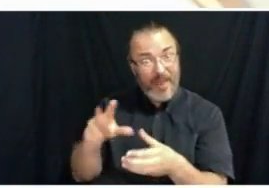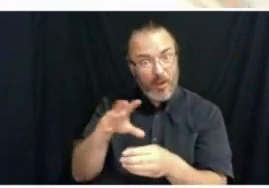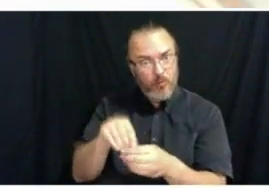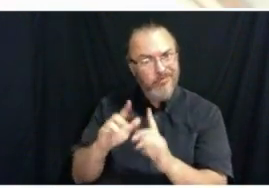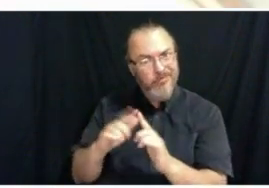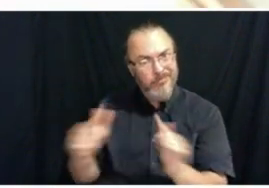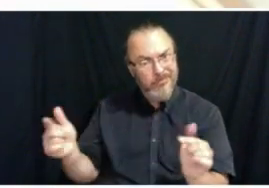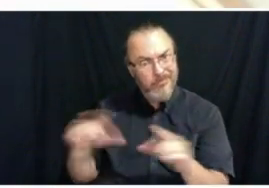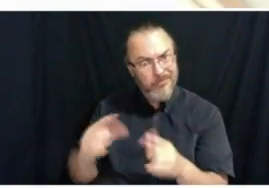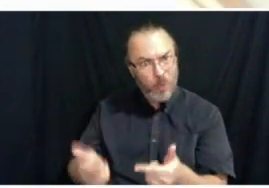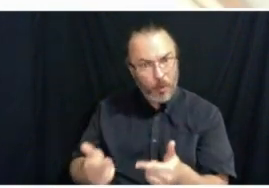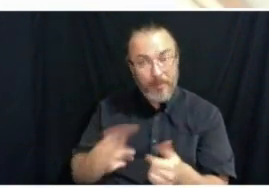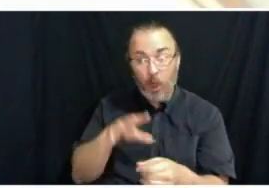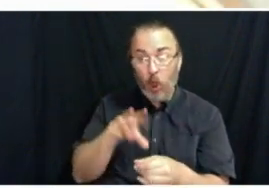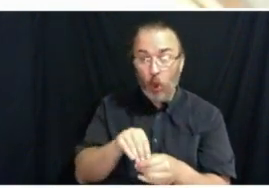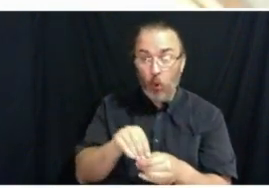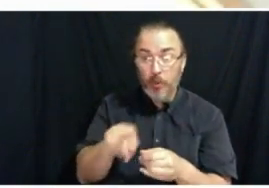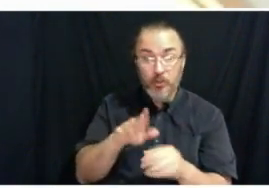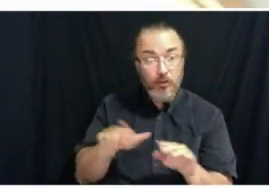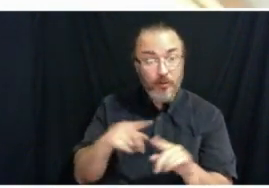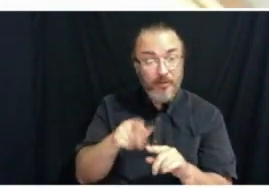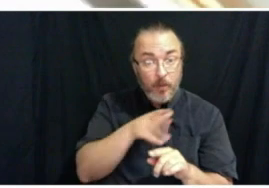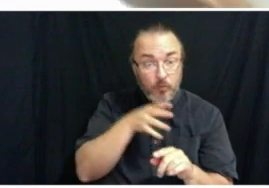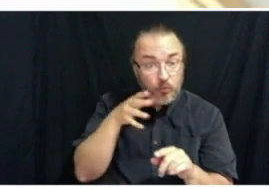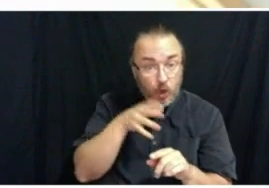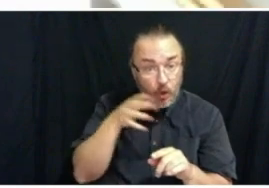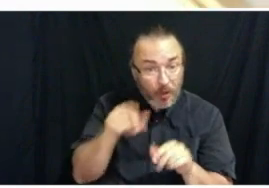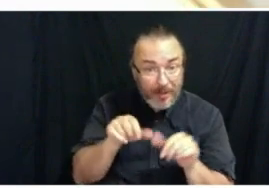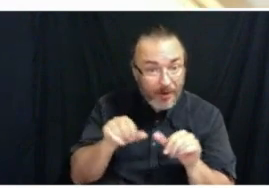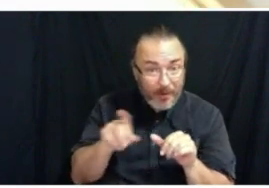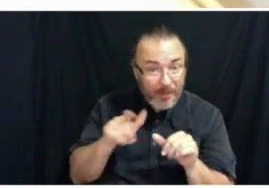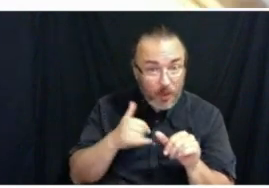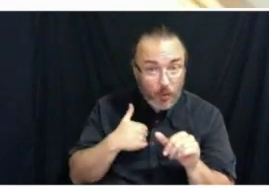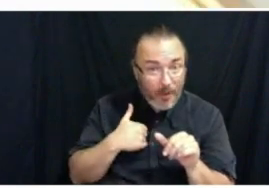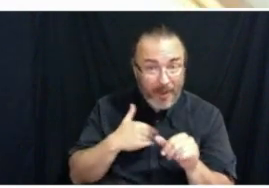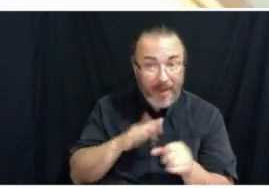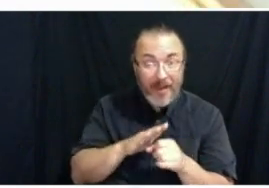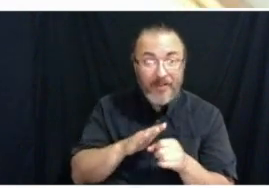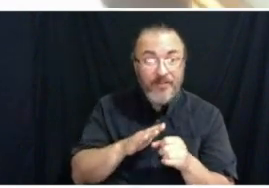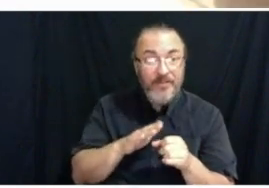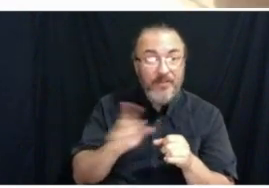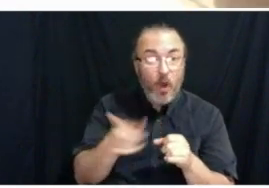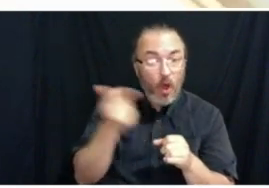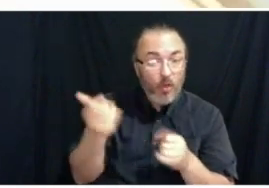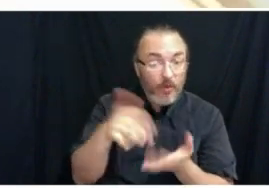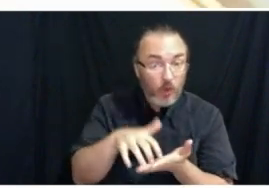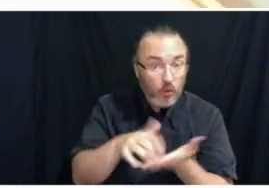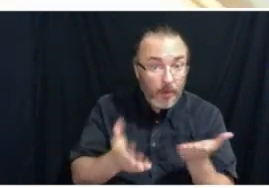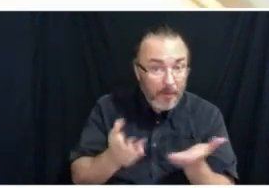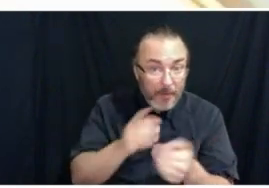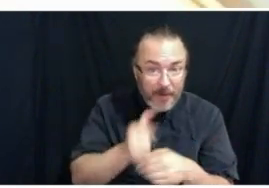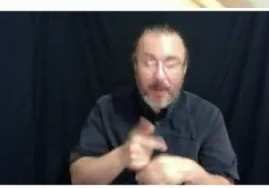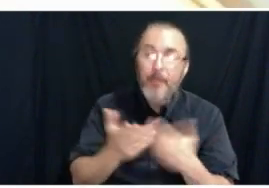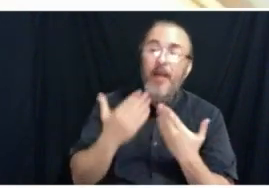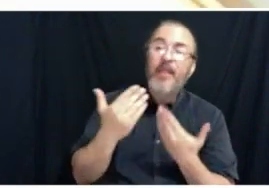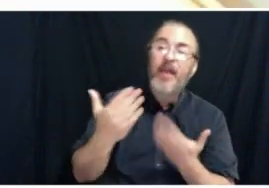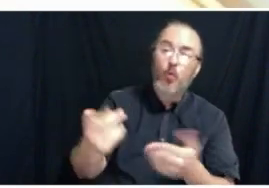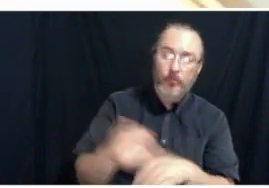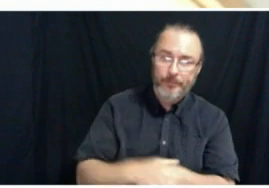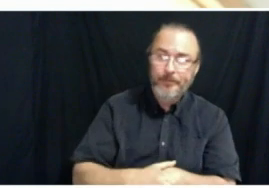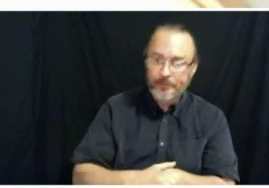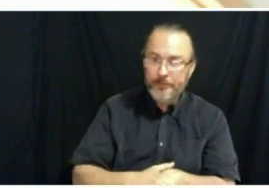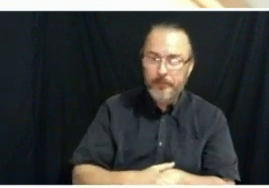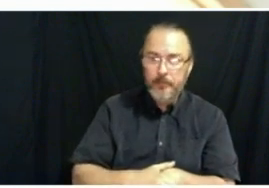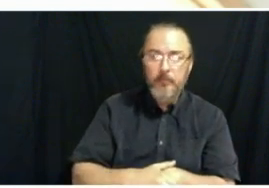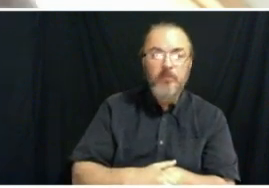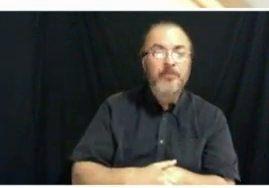kids from rural areas that don't even have necessarily other vulnerabilities at play. Thank you, Esther. Now,